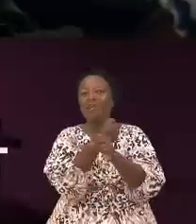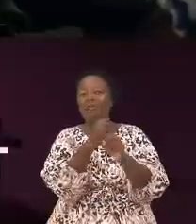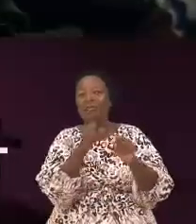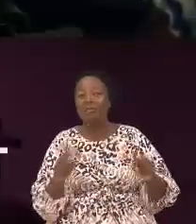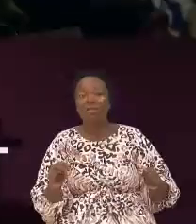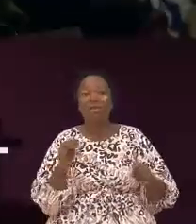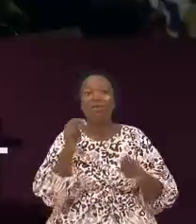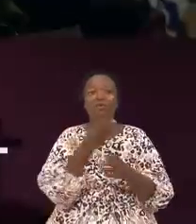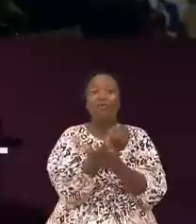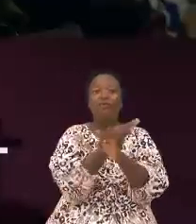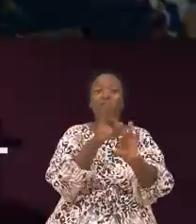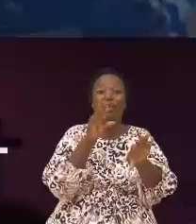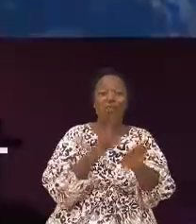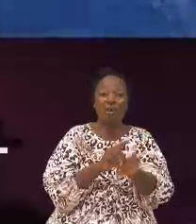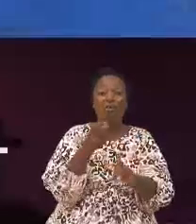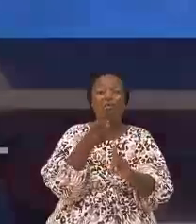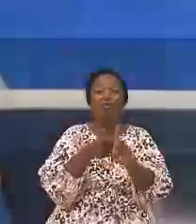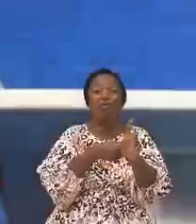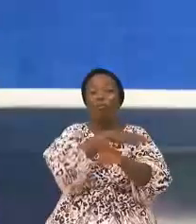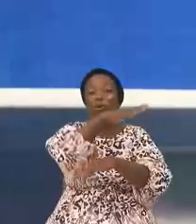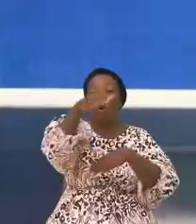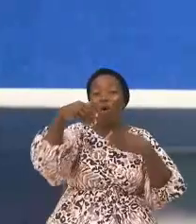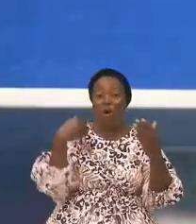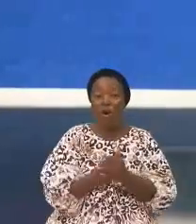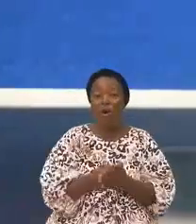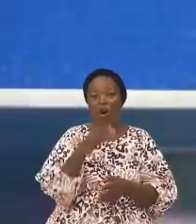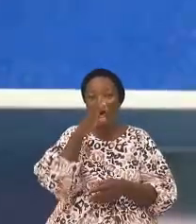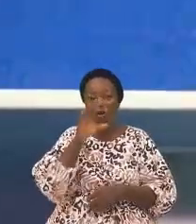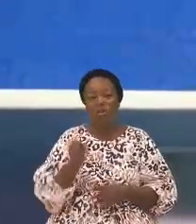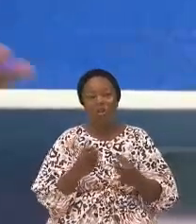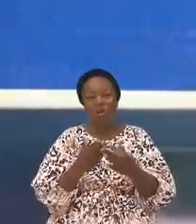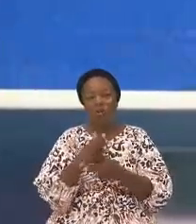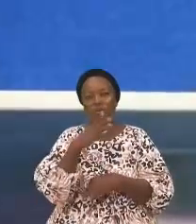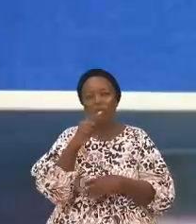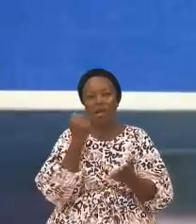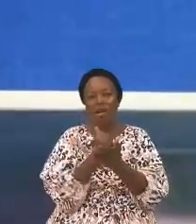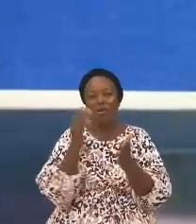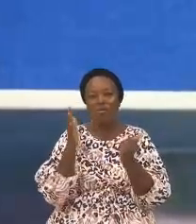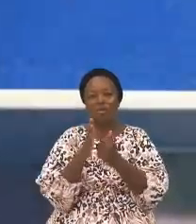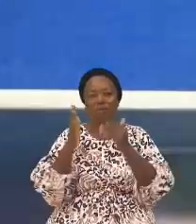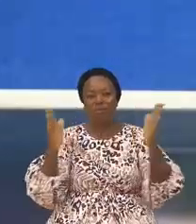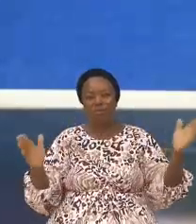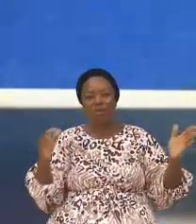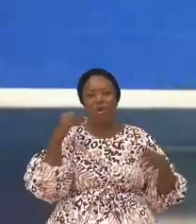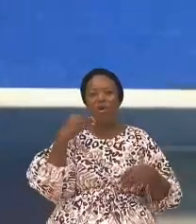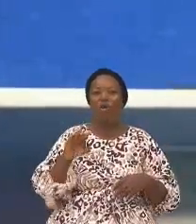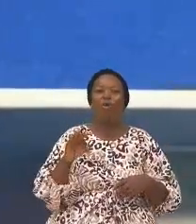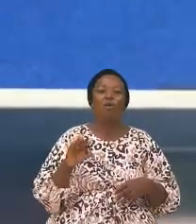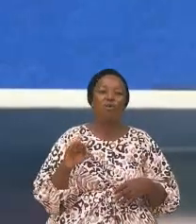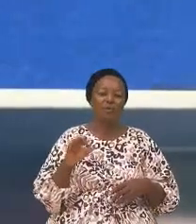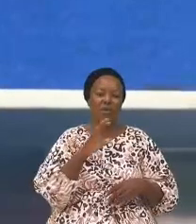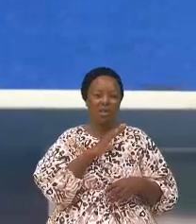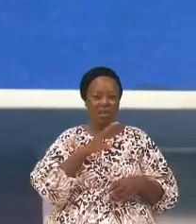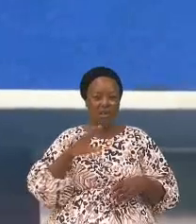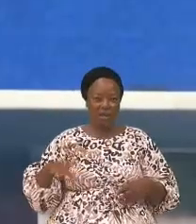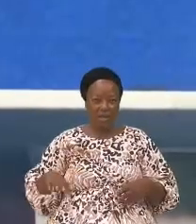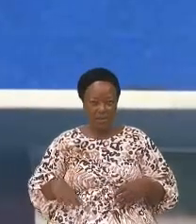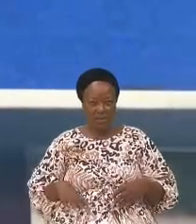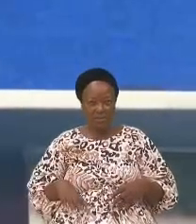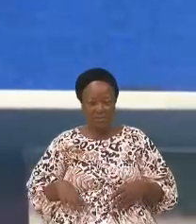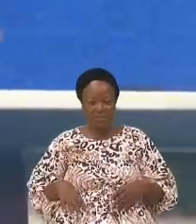curses. Tonight, redemption from all curses through the crucifixion